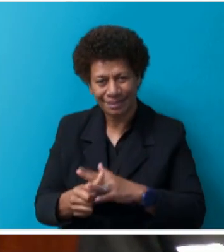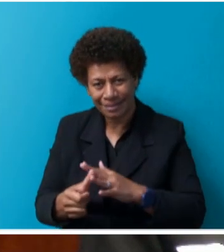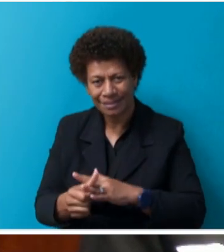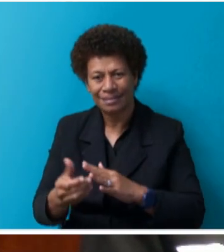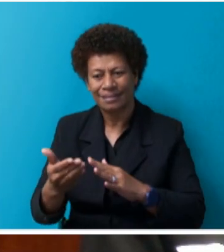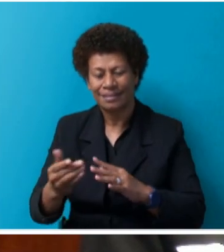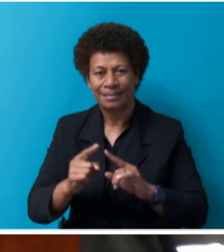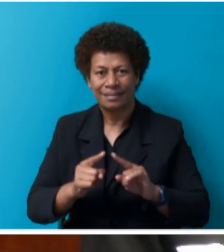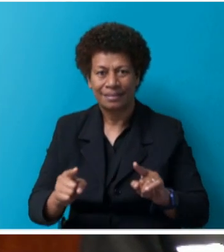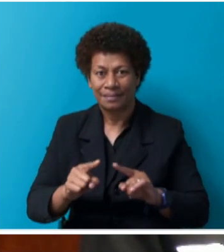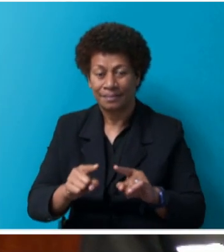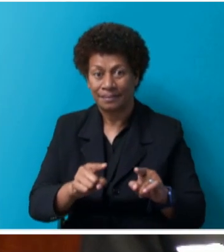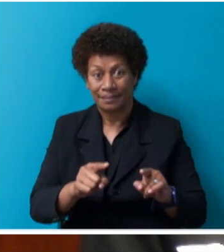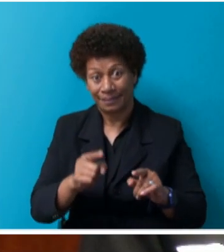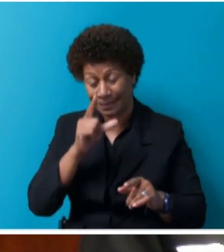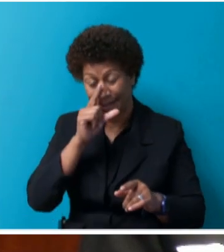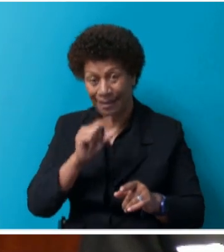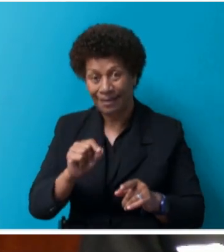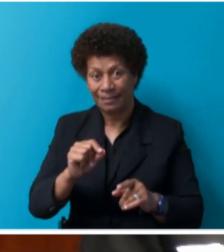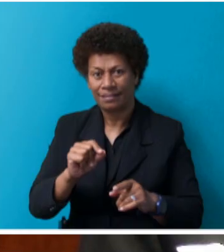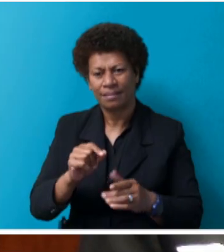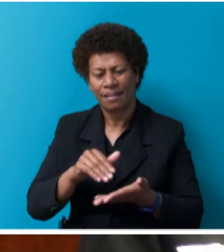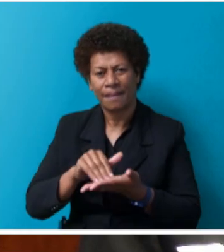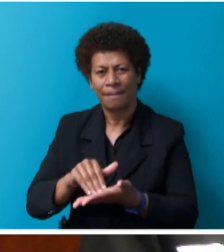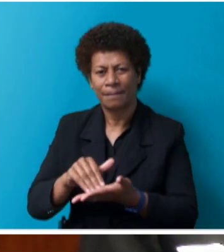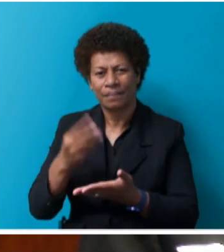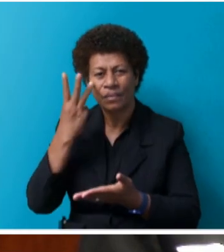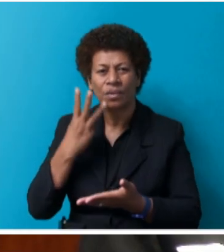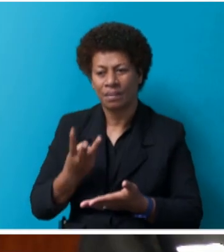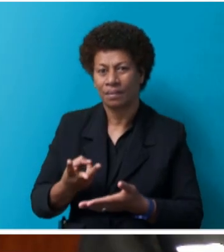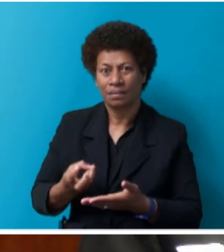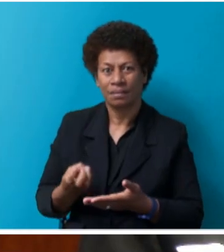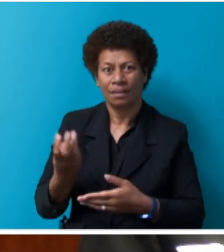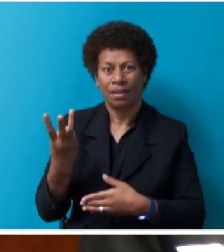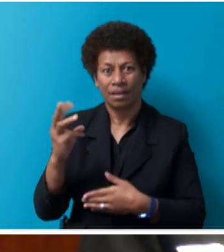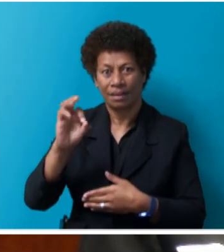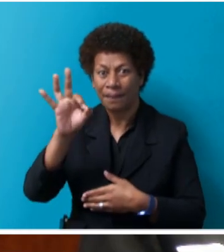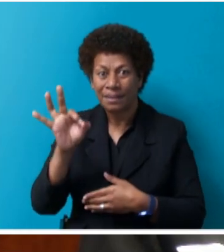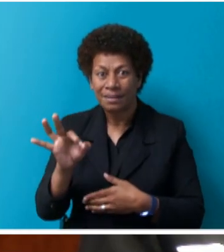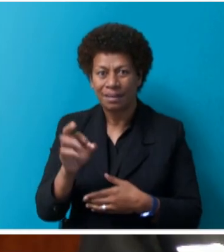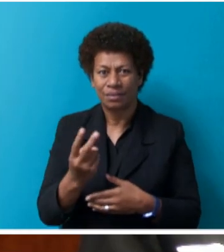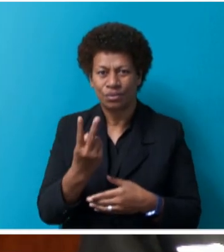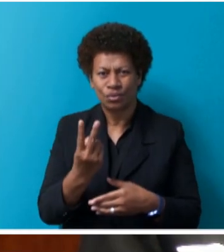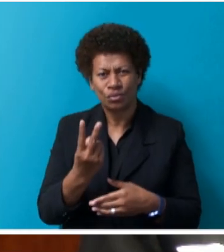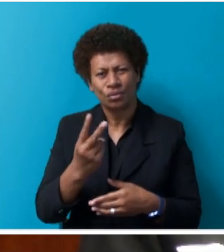enhanced protections can elevate women's earning by 30%, contributing to 2% annually to